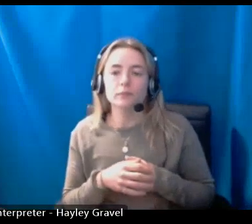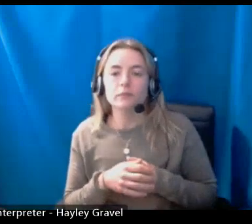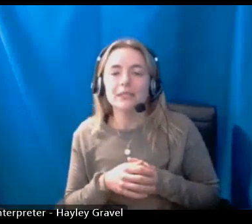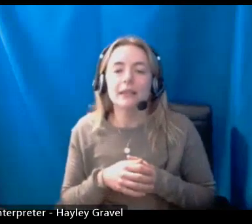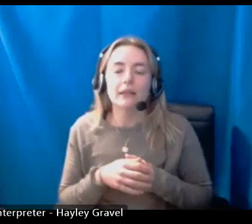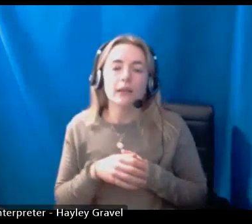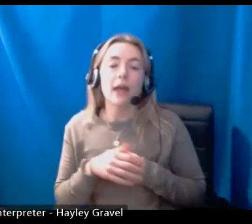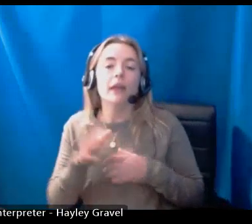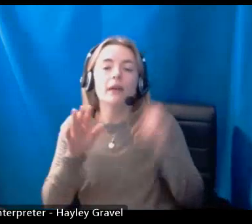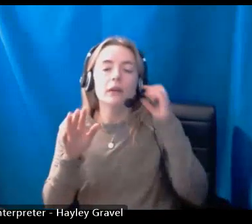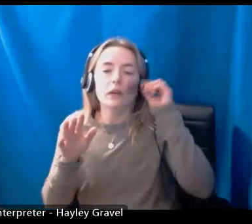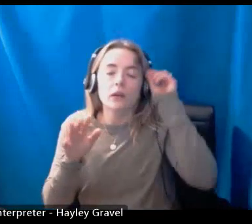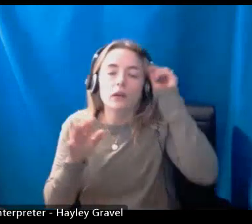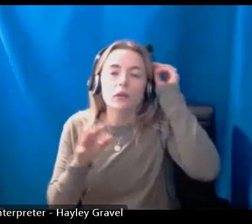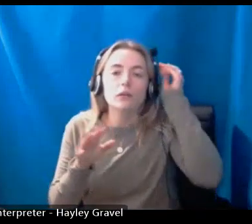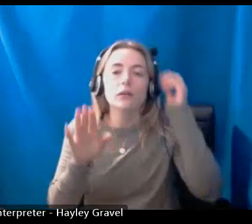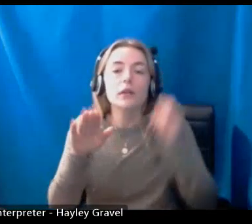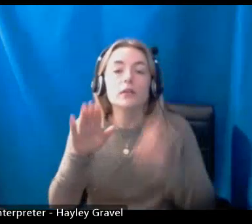Someone else.